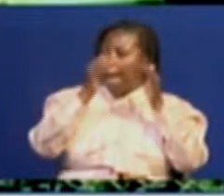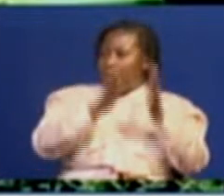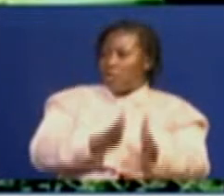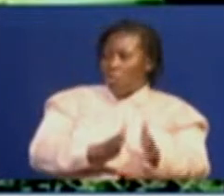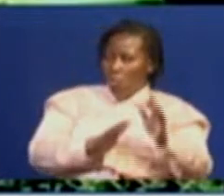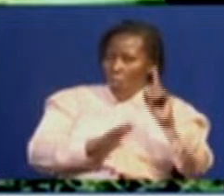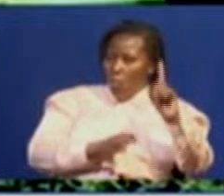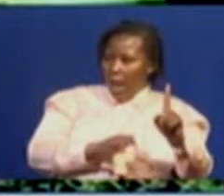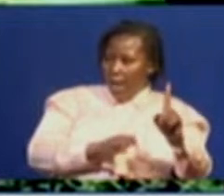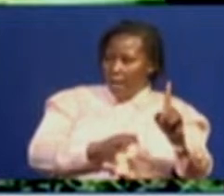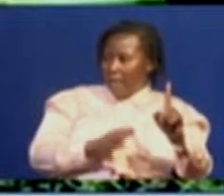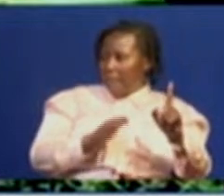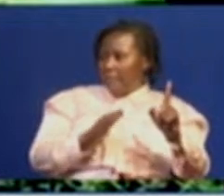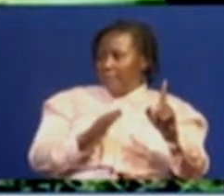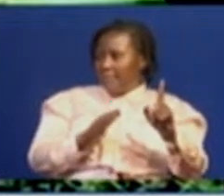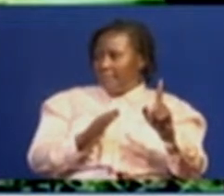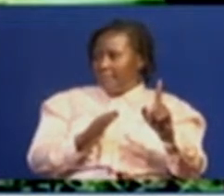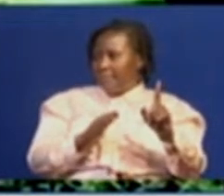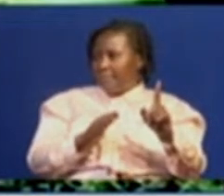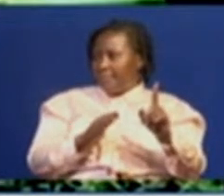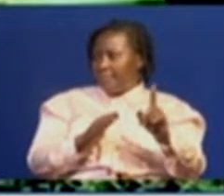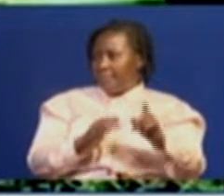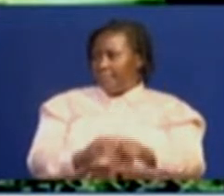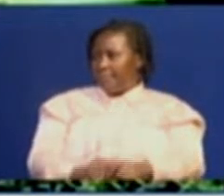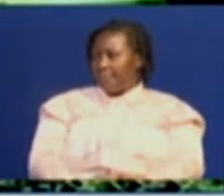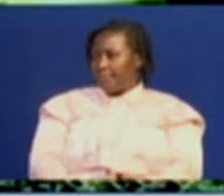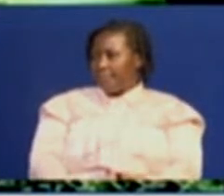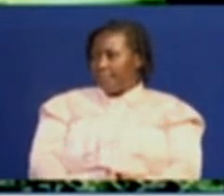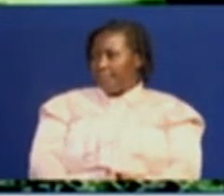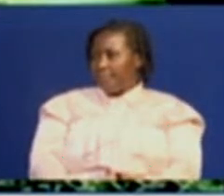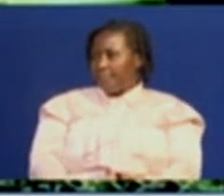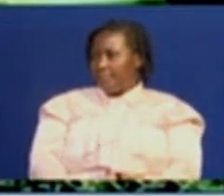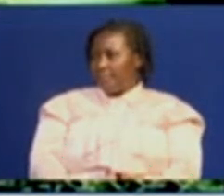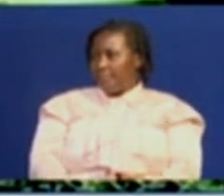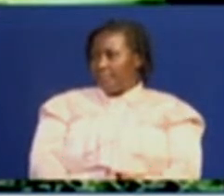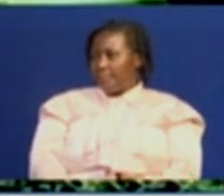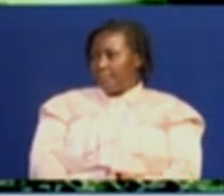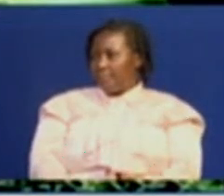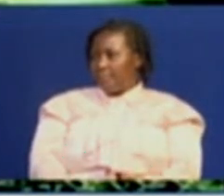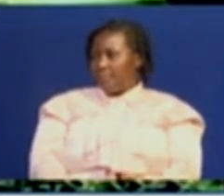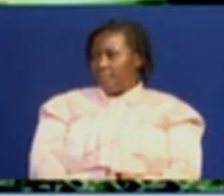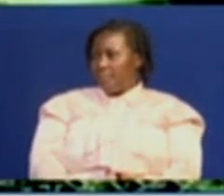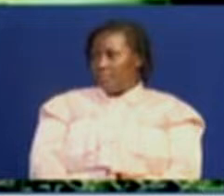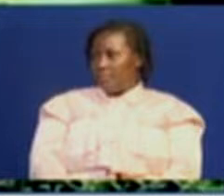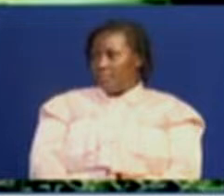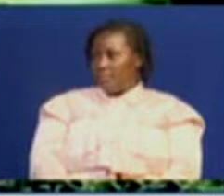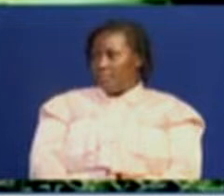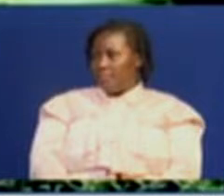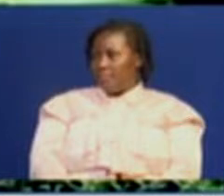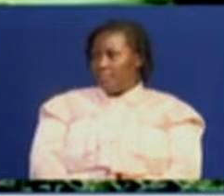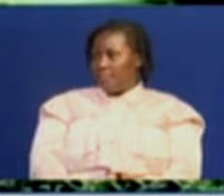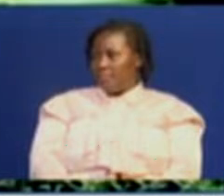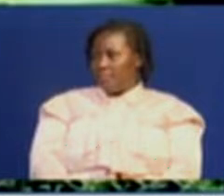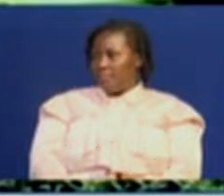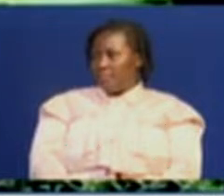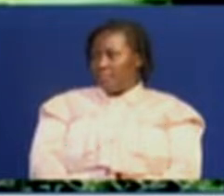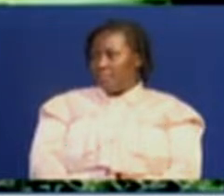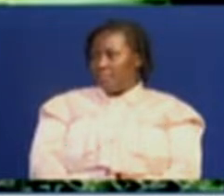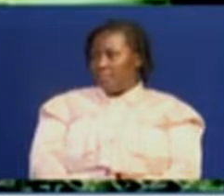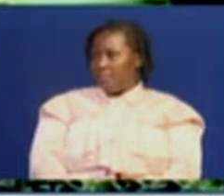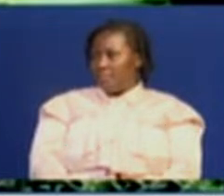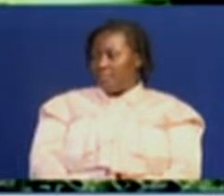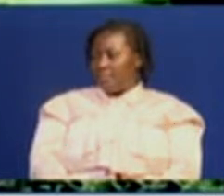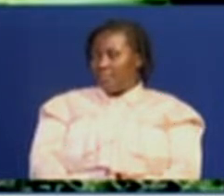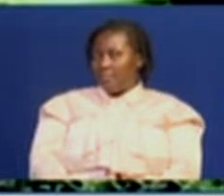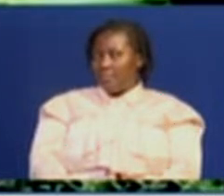one person and then mirongo iri cia baraba inacio batikwenda kurukuewa ikwa